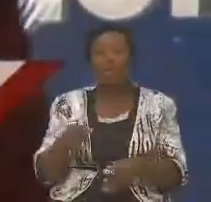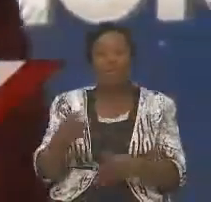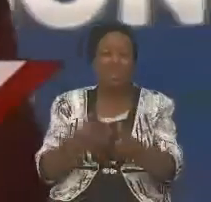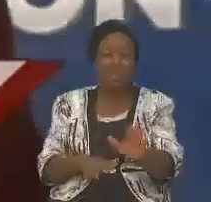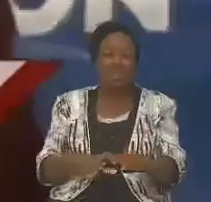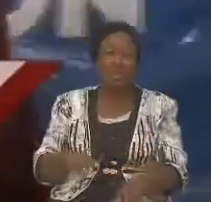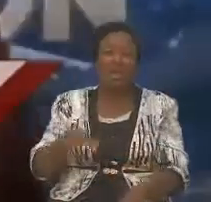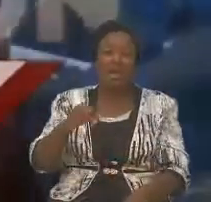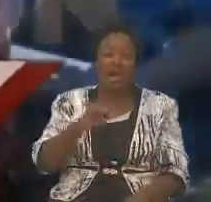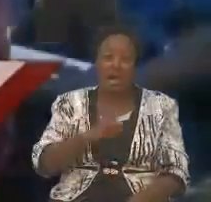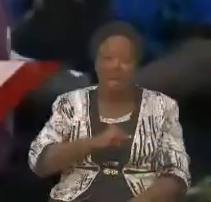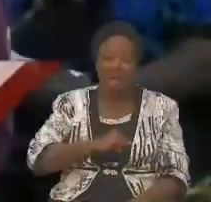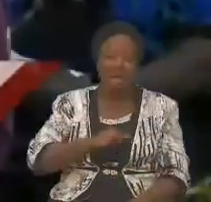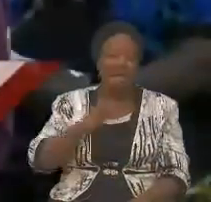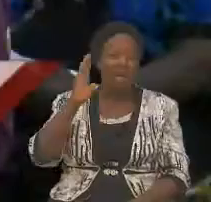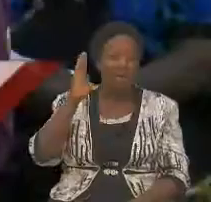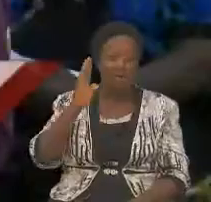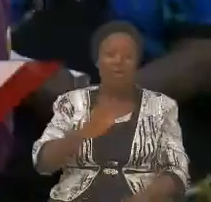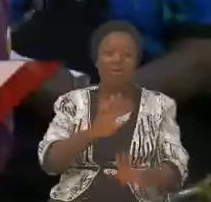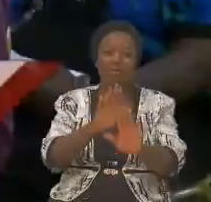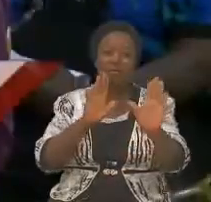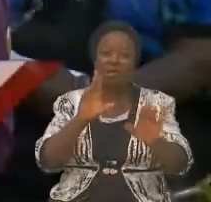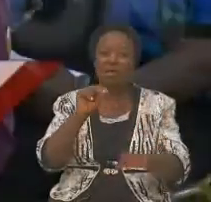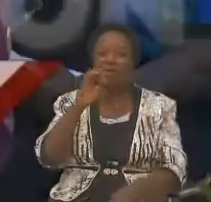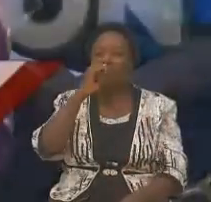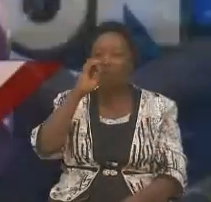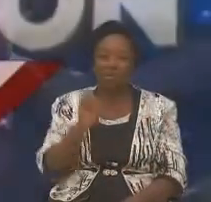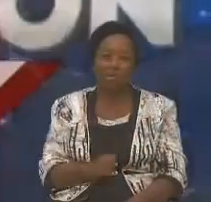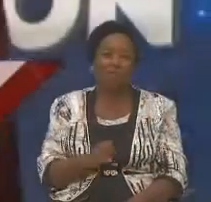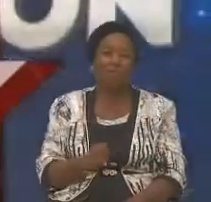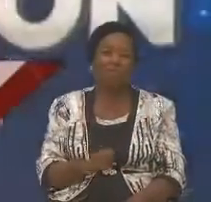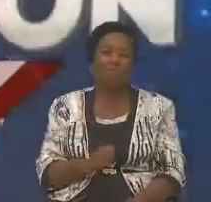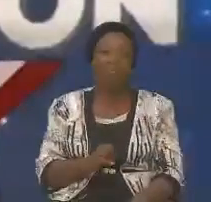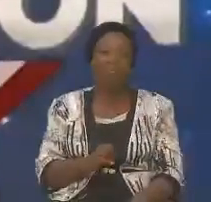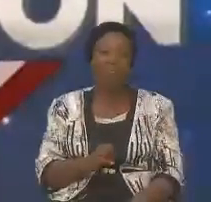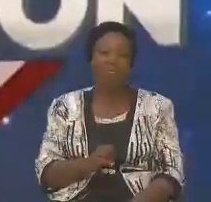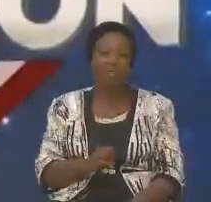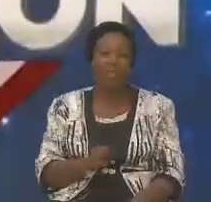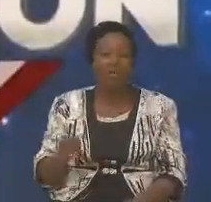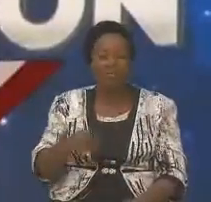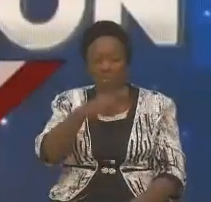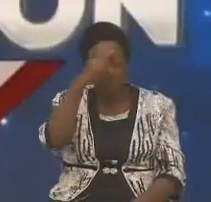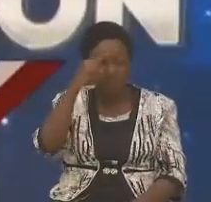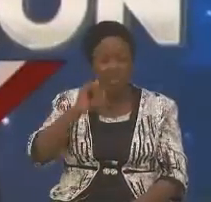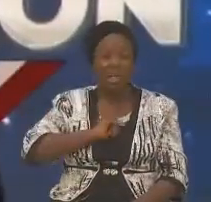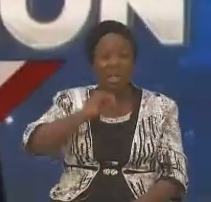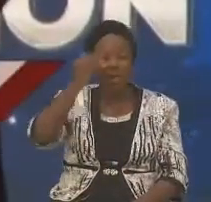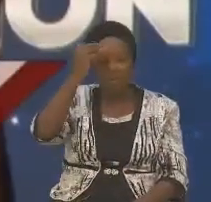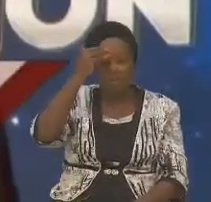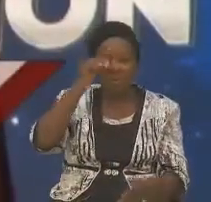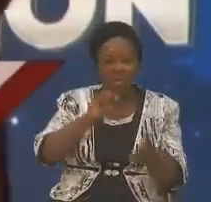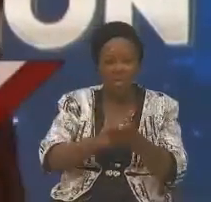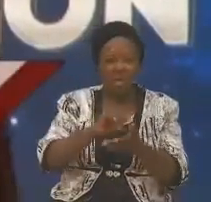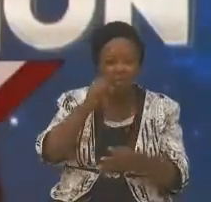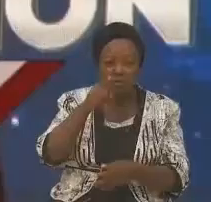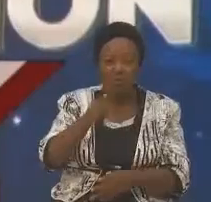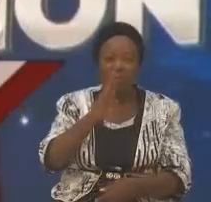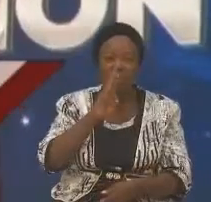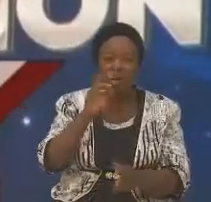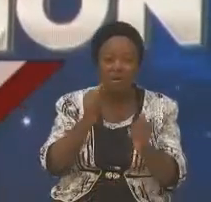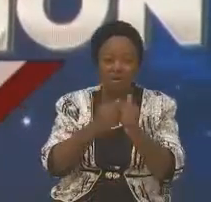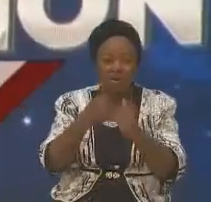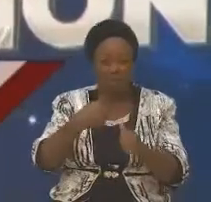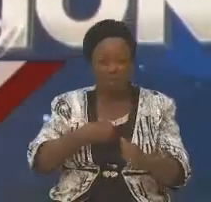will fear no evil, for thou art with me. That Jehovah Shammah, for thou art with me.